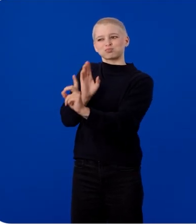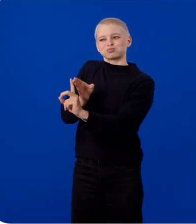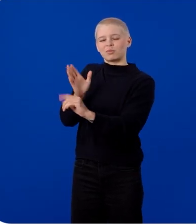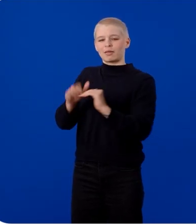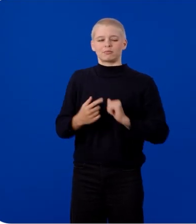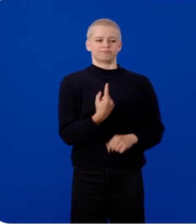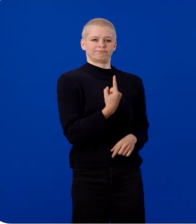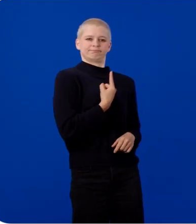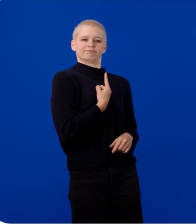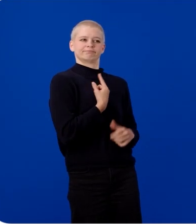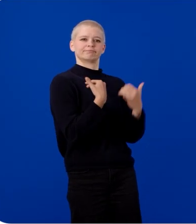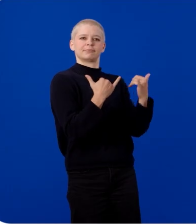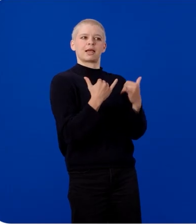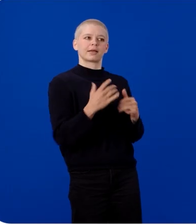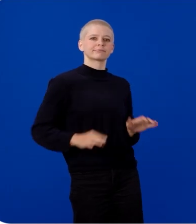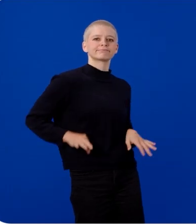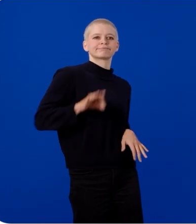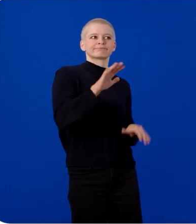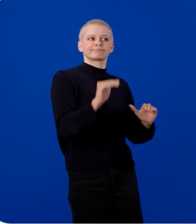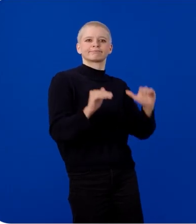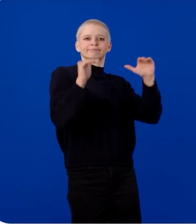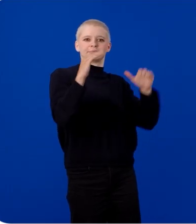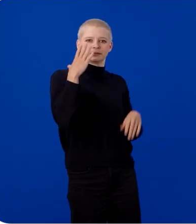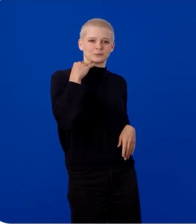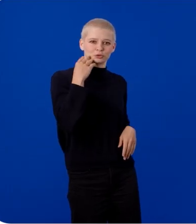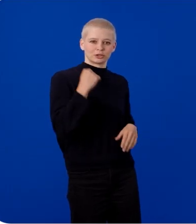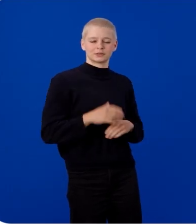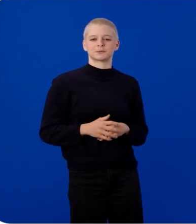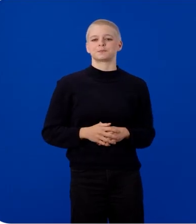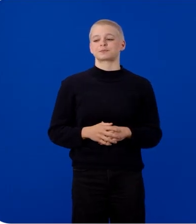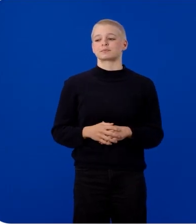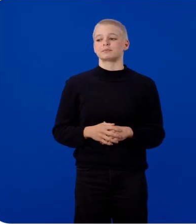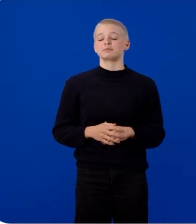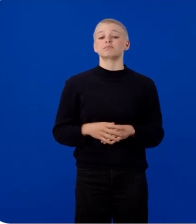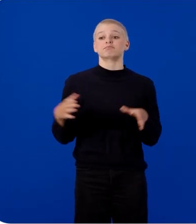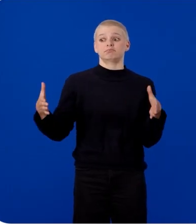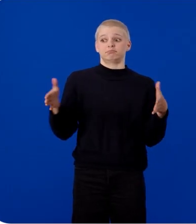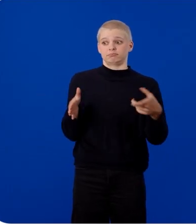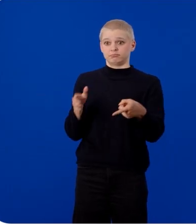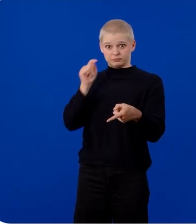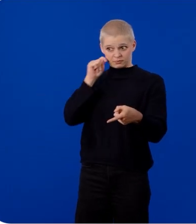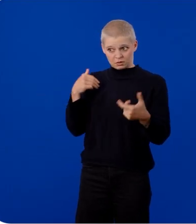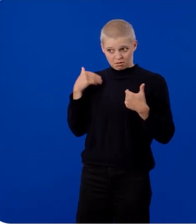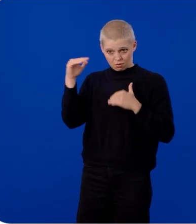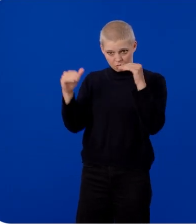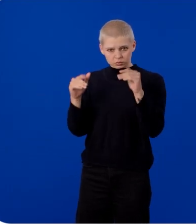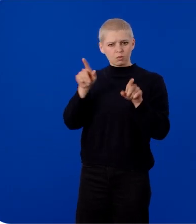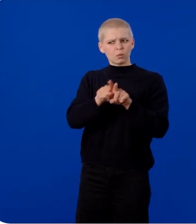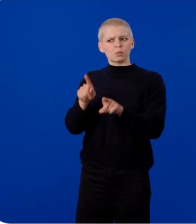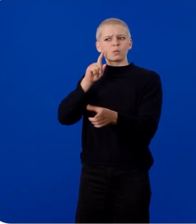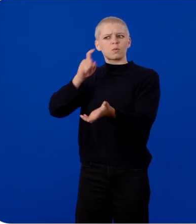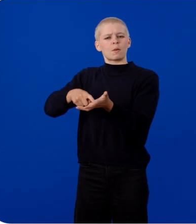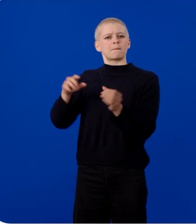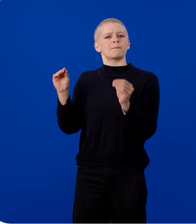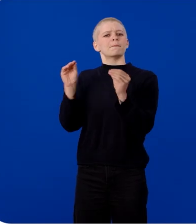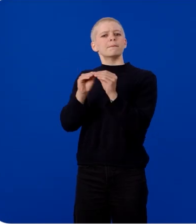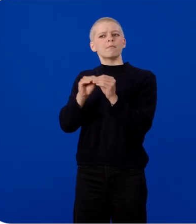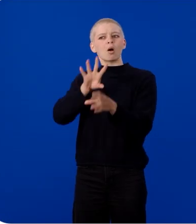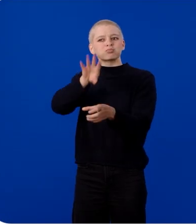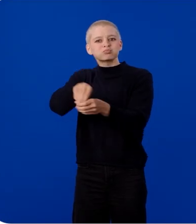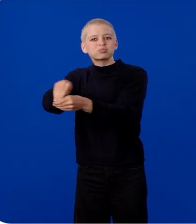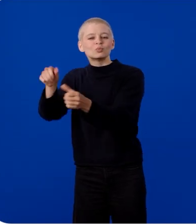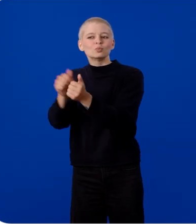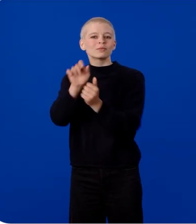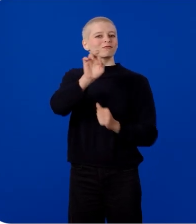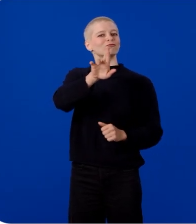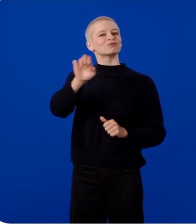premium experiences. With this shift to teens and young adults, we also see much more participation in free-to-play models